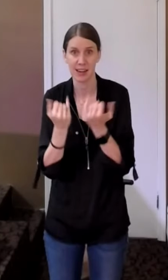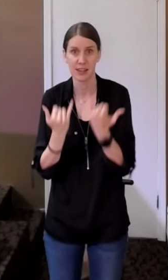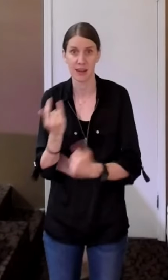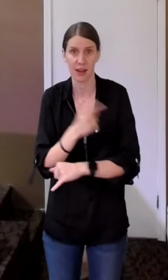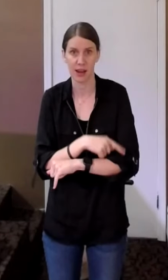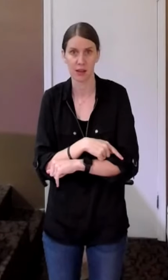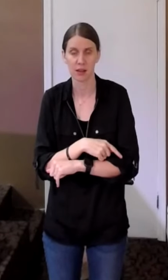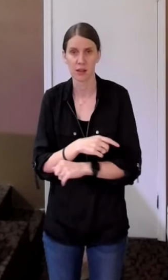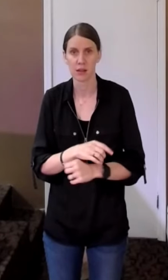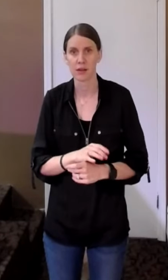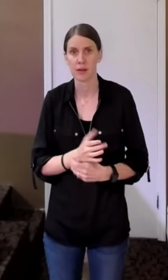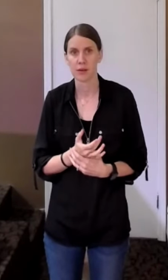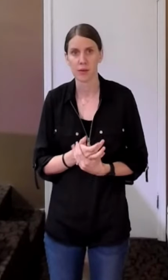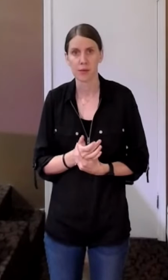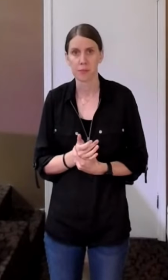And